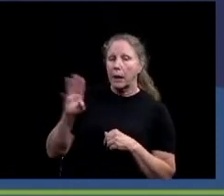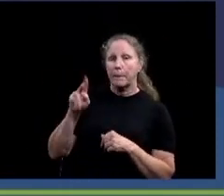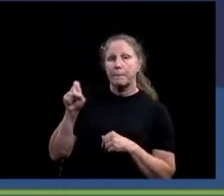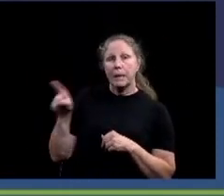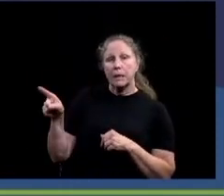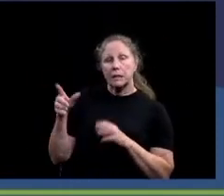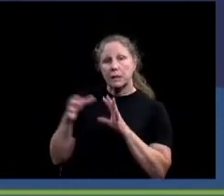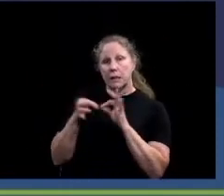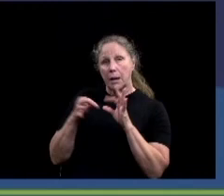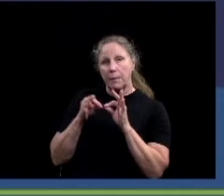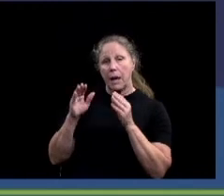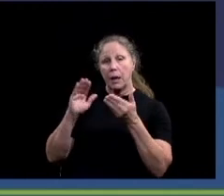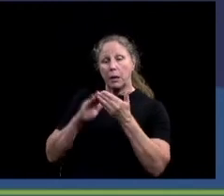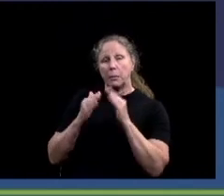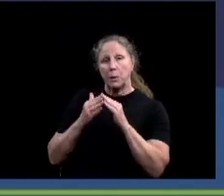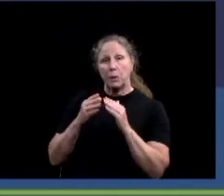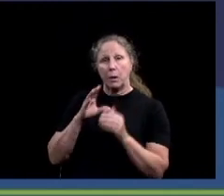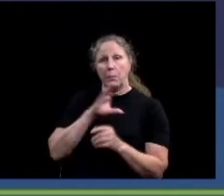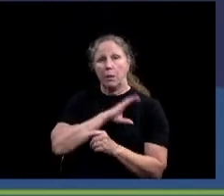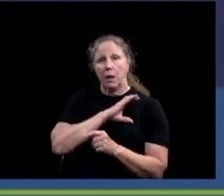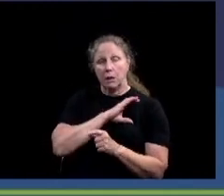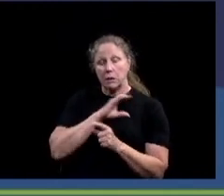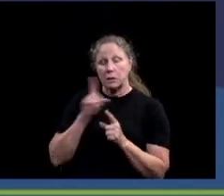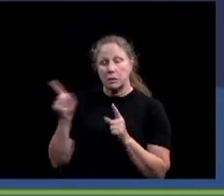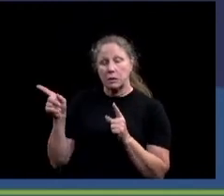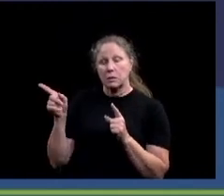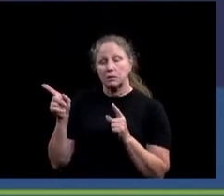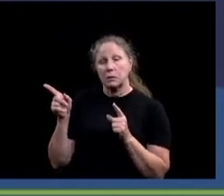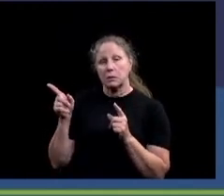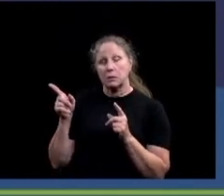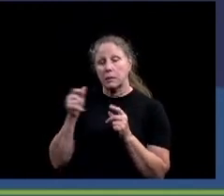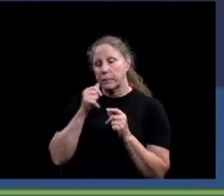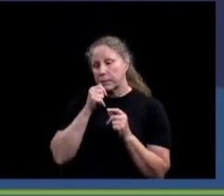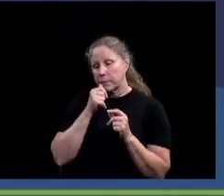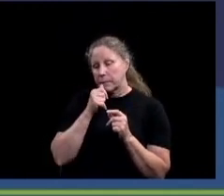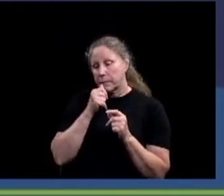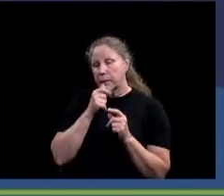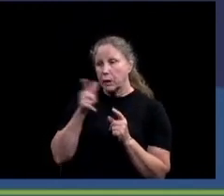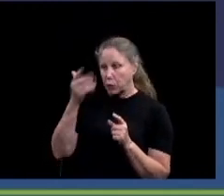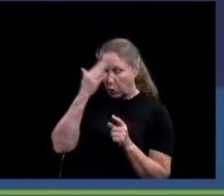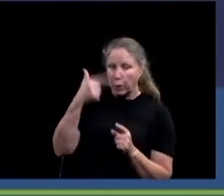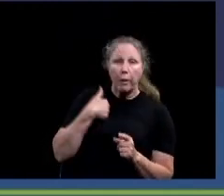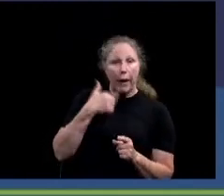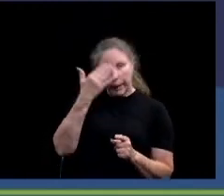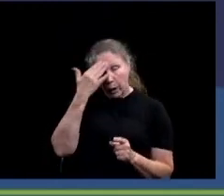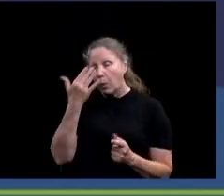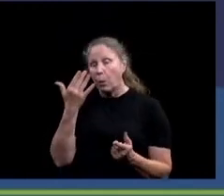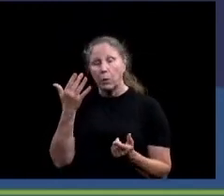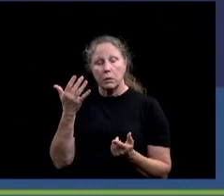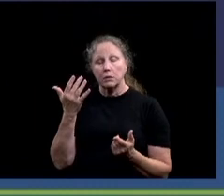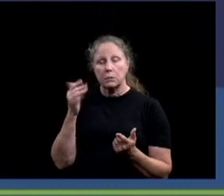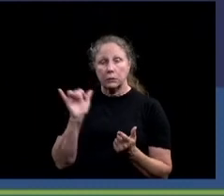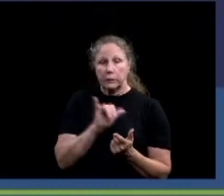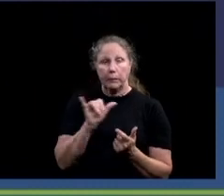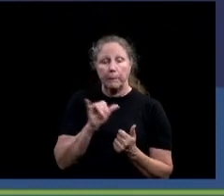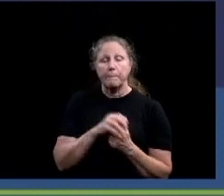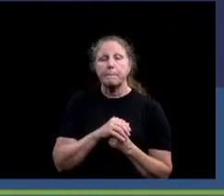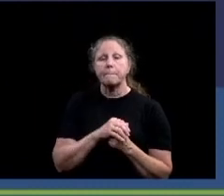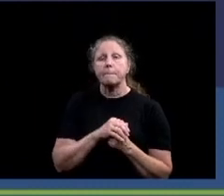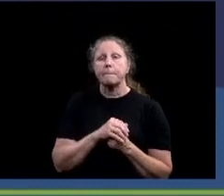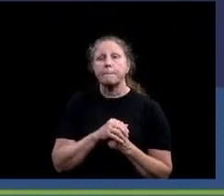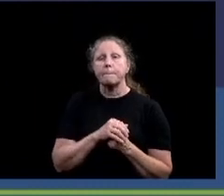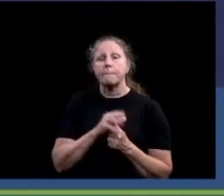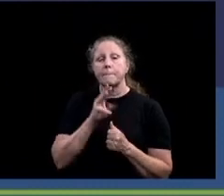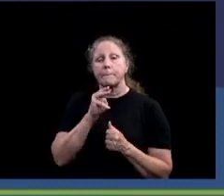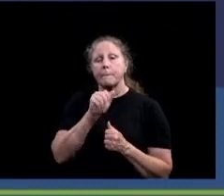and, just like I do, when Mae Jackson sat in this seat,